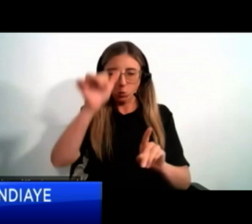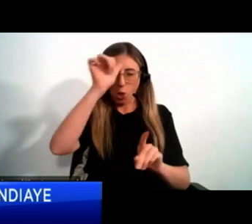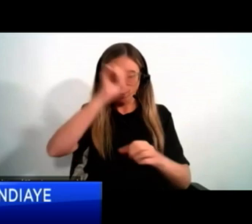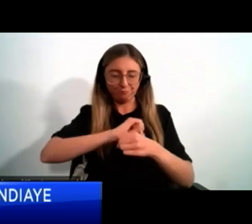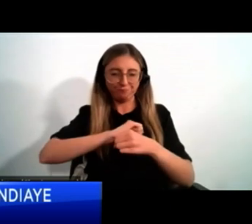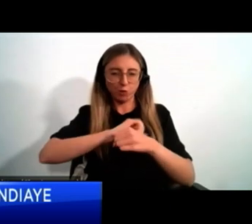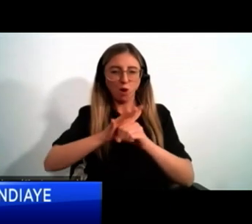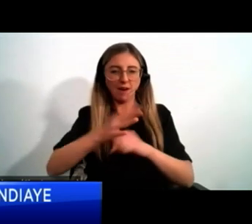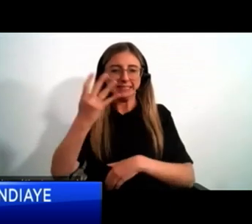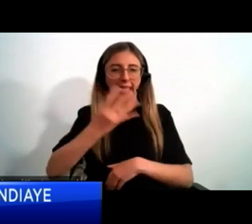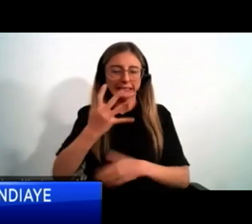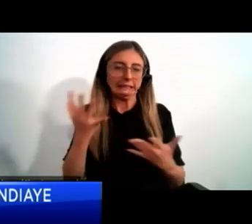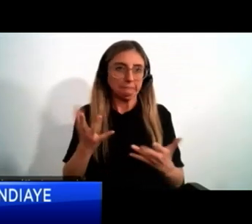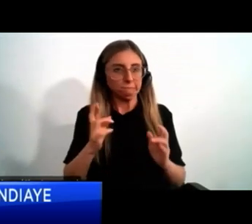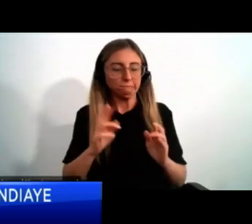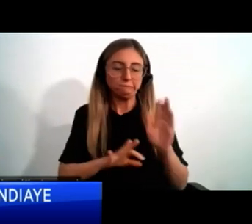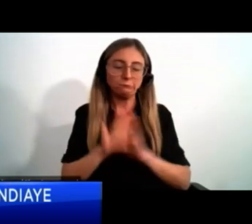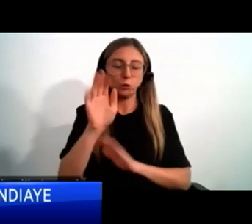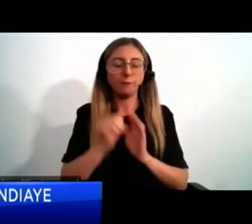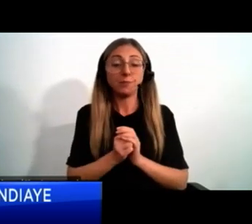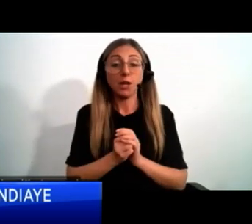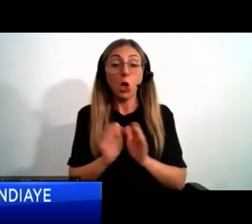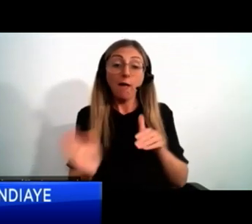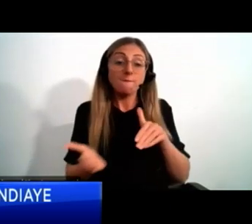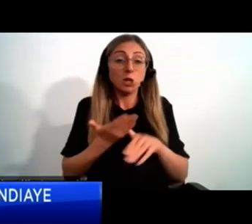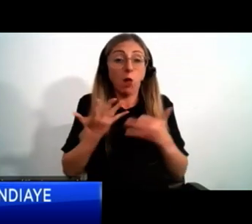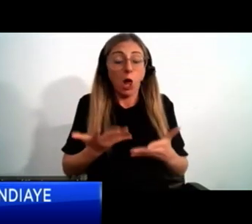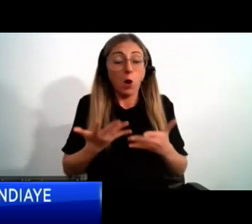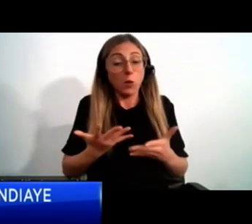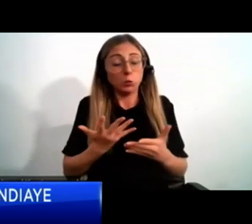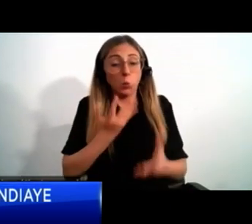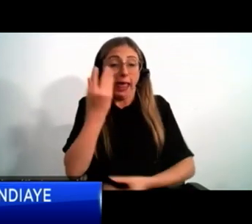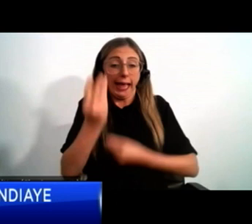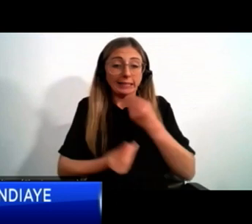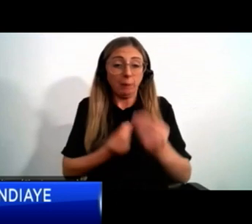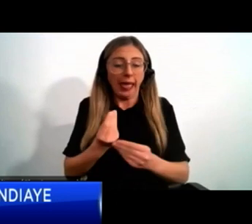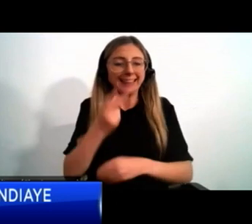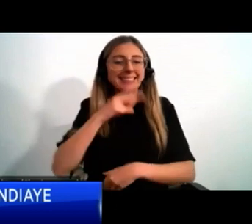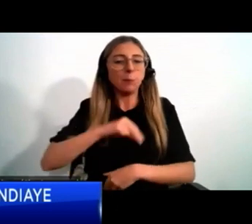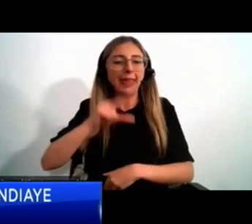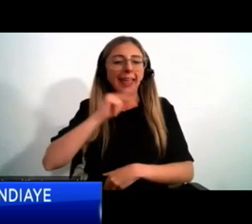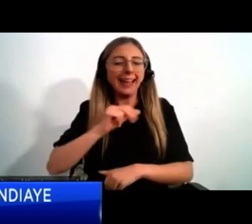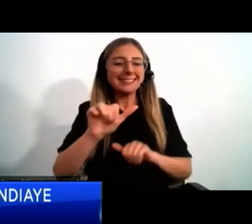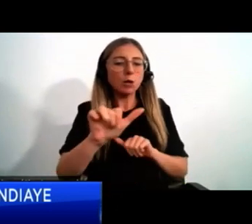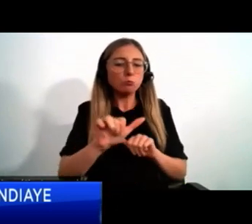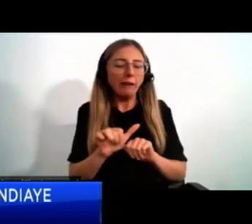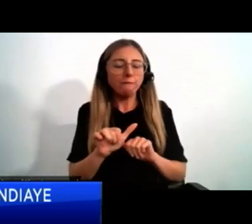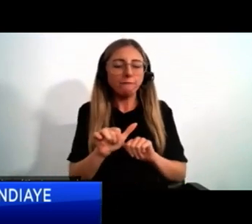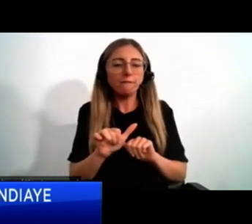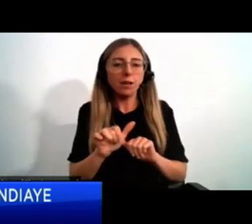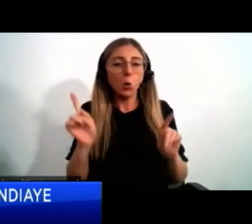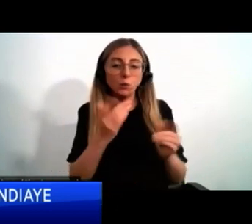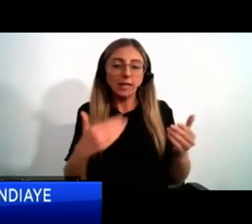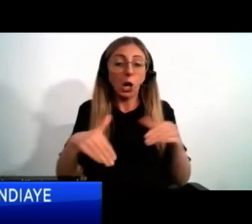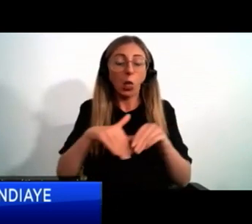I'd like to begin first by just giving you an overview of the speakers that we've got lined up for you. Very shortly, we're